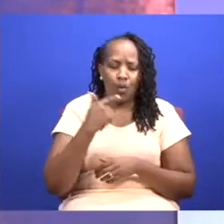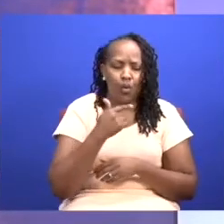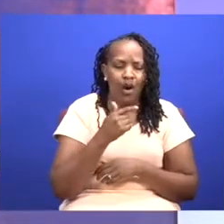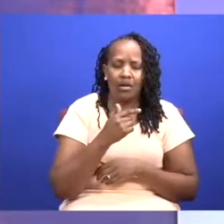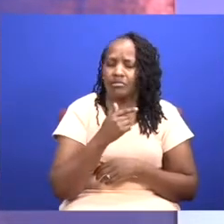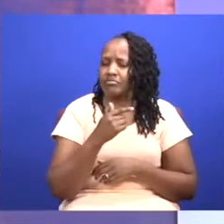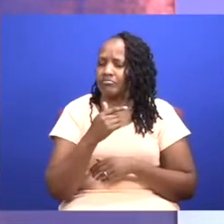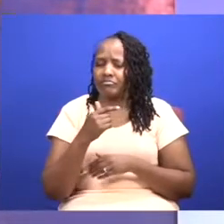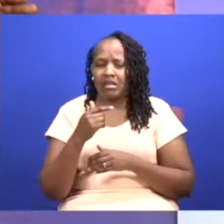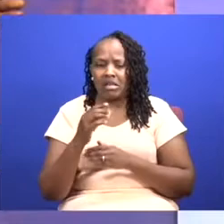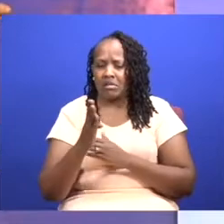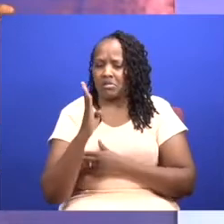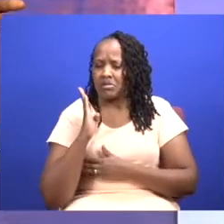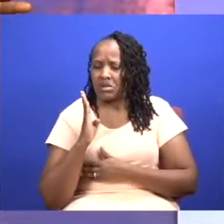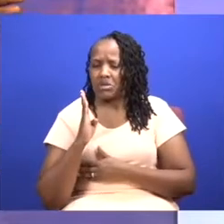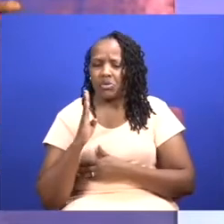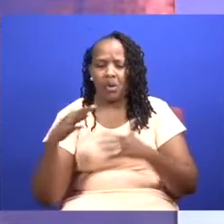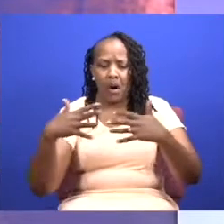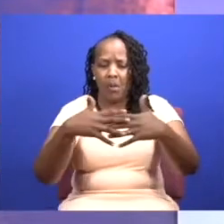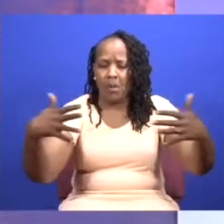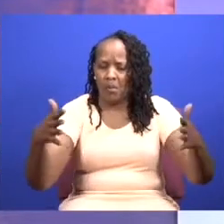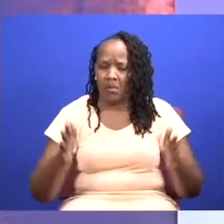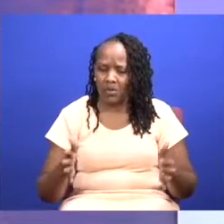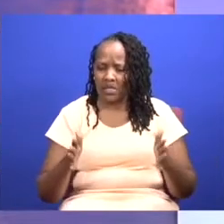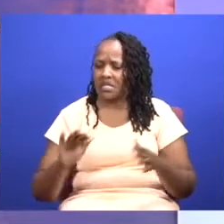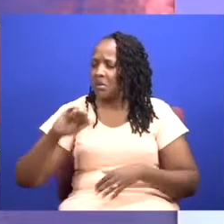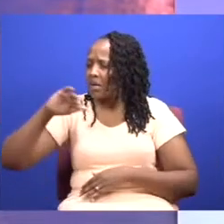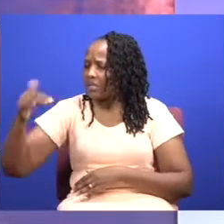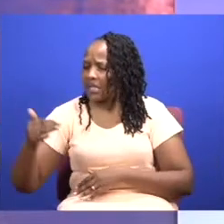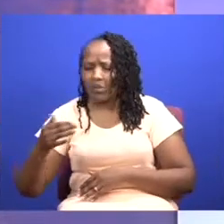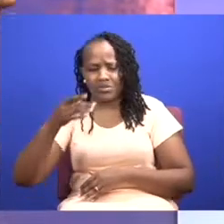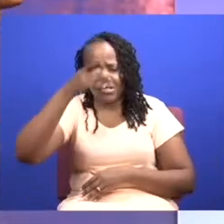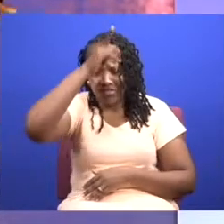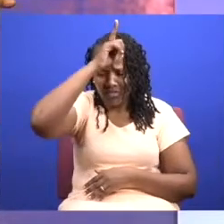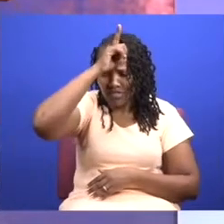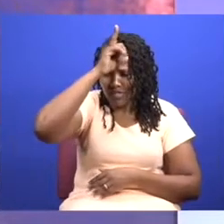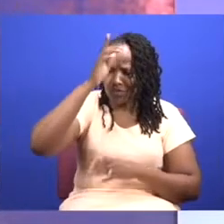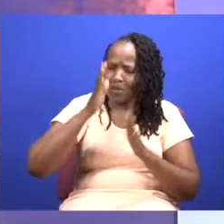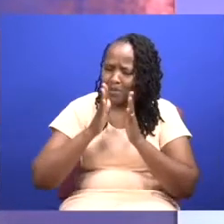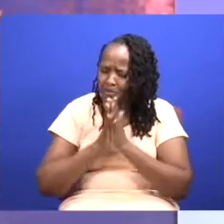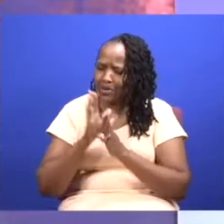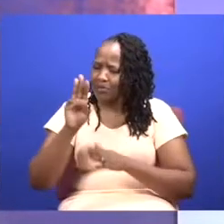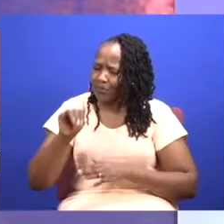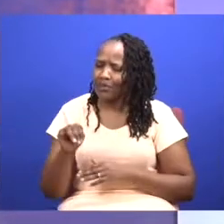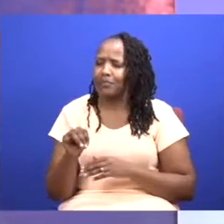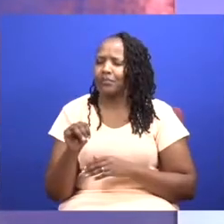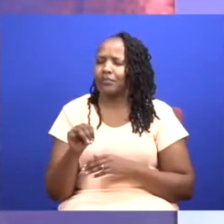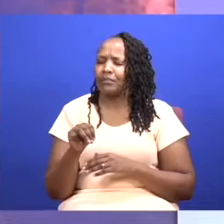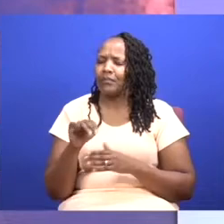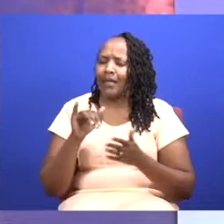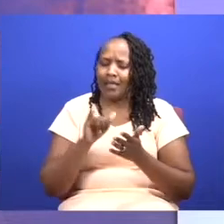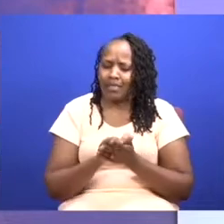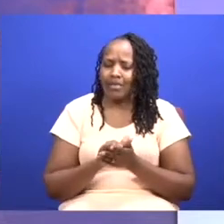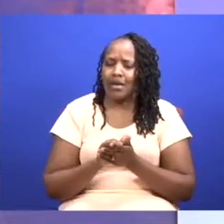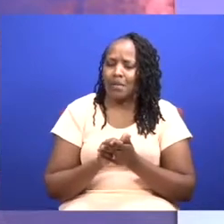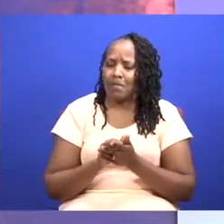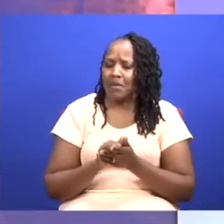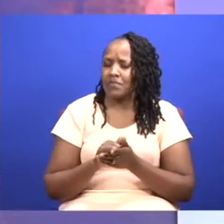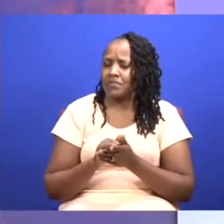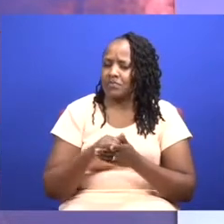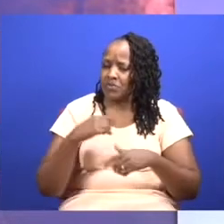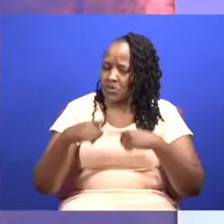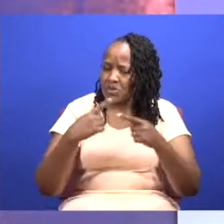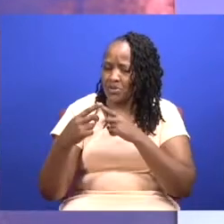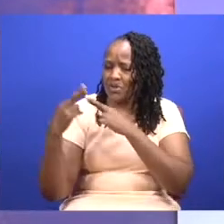who are patrolling, O Lord, in our borders and our towns, our villages. God, we pray for them, Lord. We pray that, God, you help them, O God, that they may carry out their